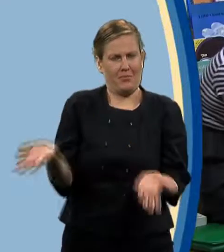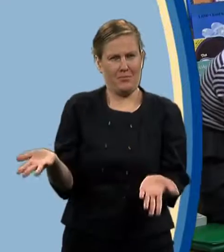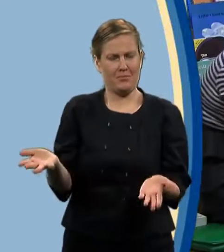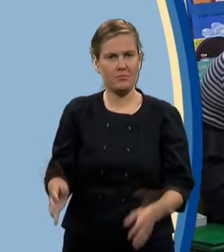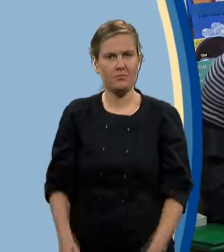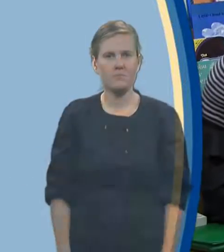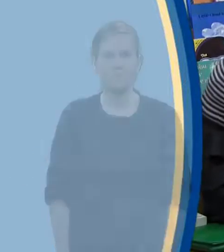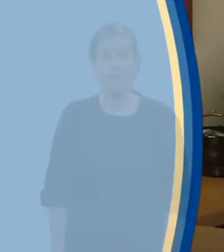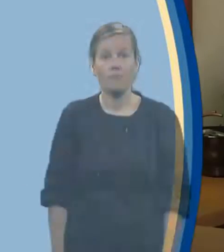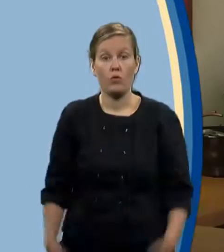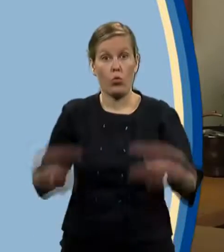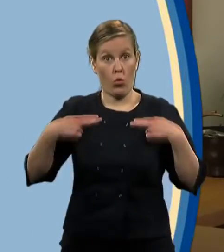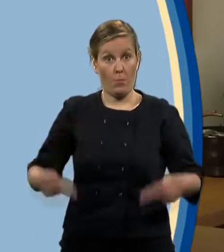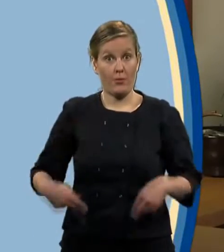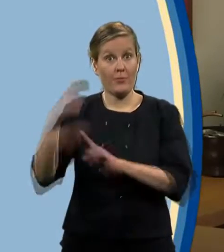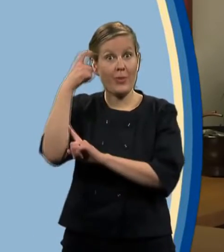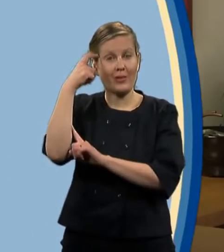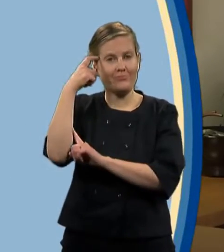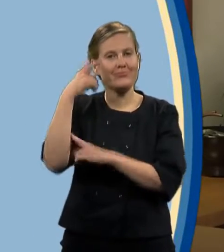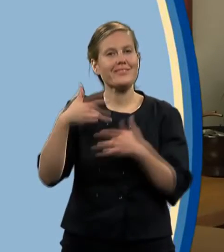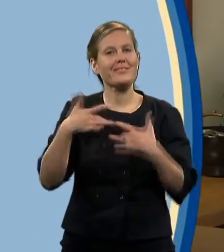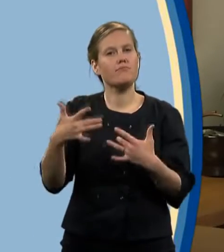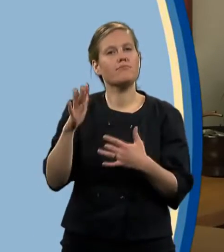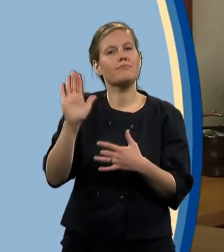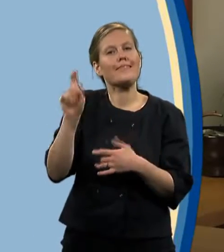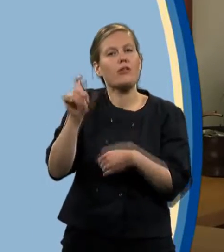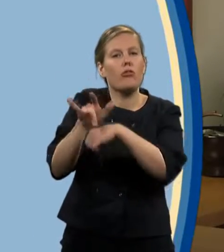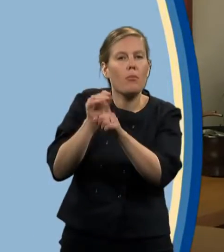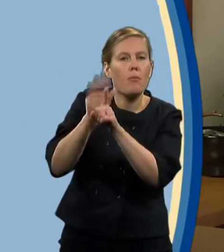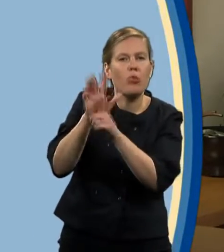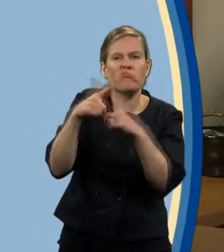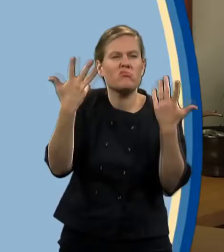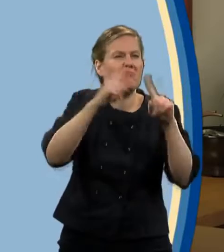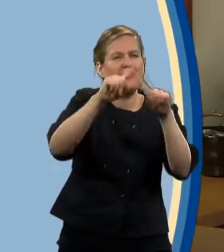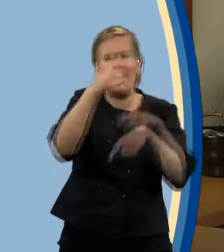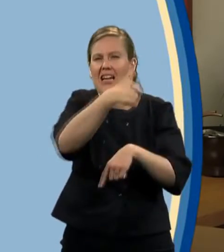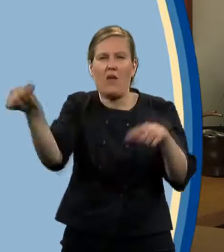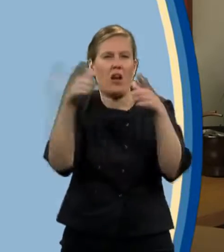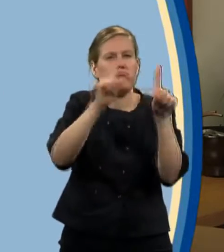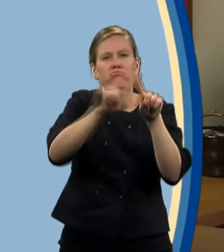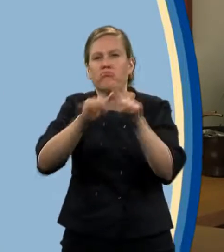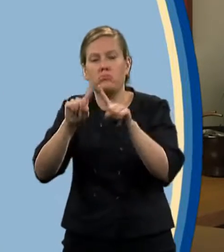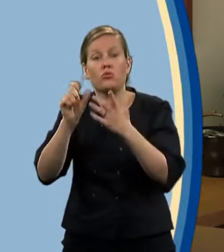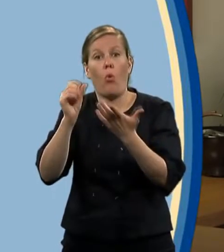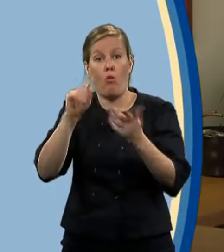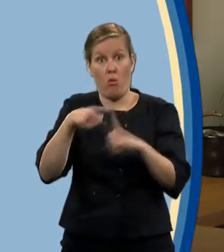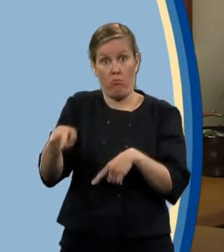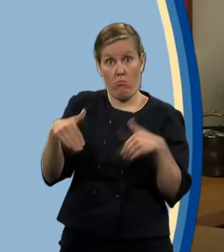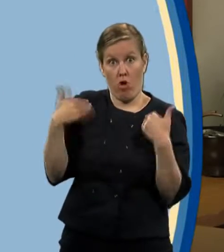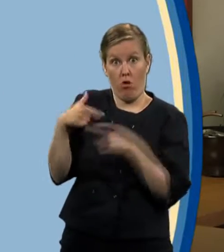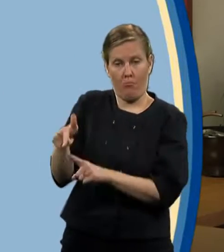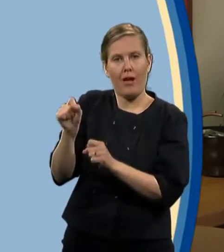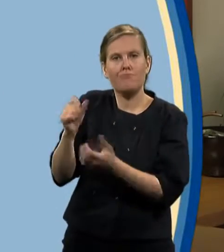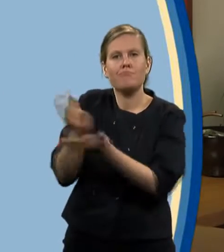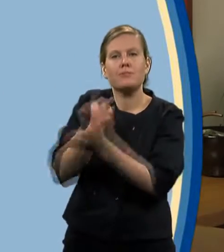needed in human development. The human brain needs early exposure to multiple languages for the child to set up